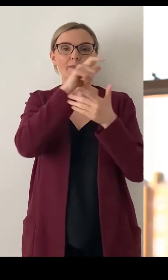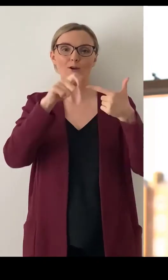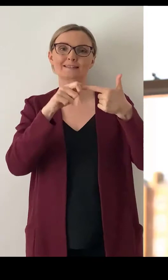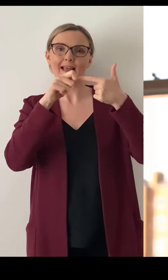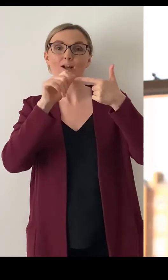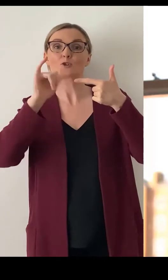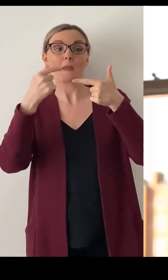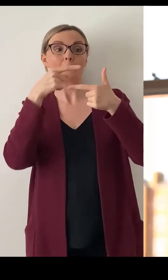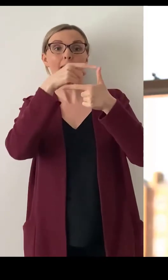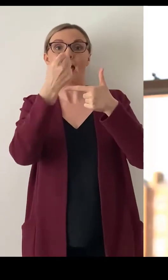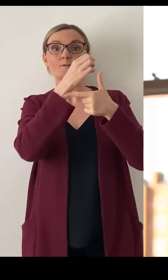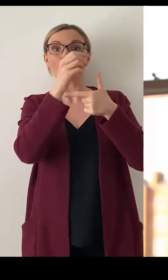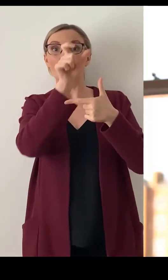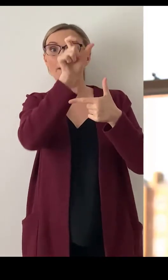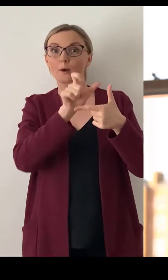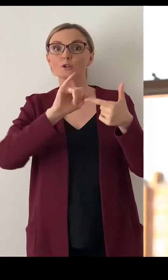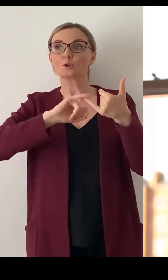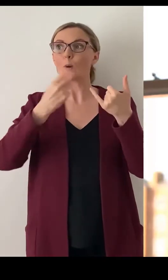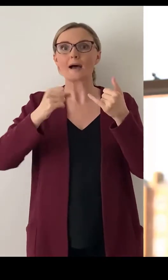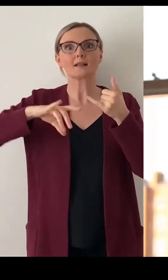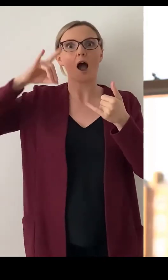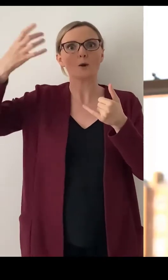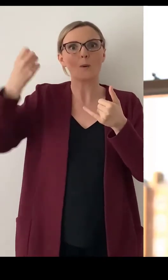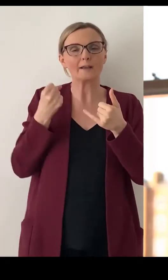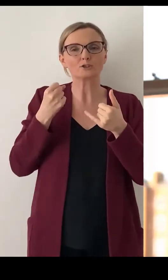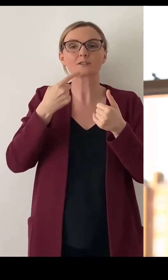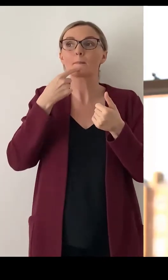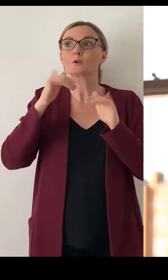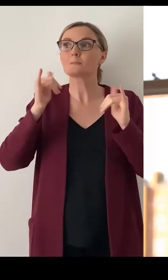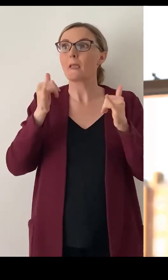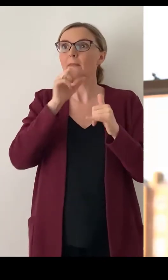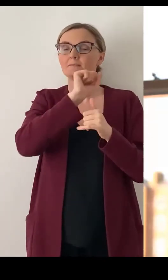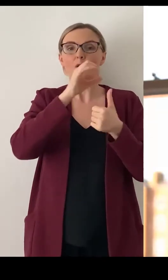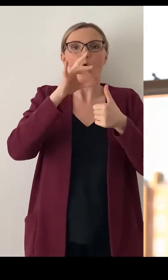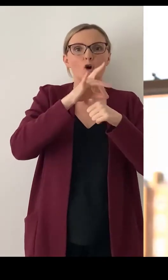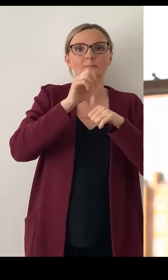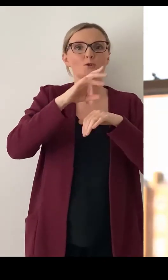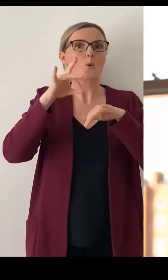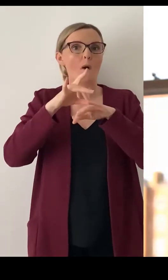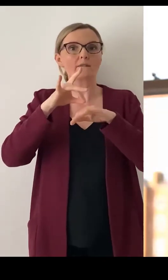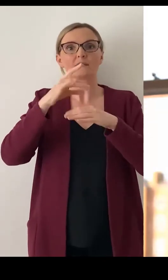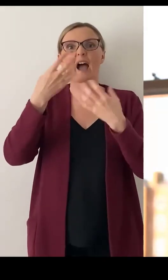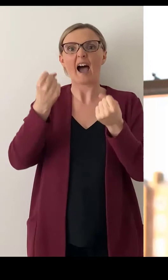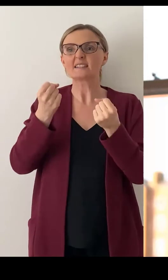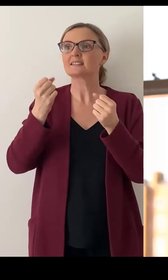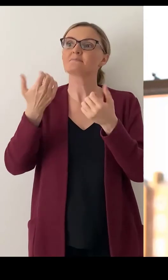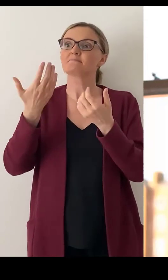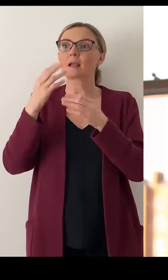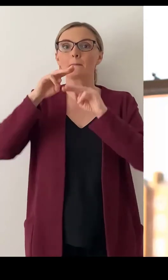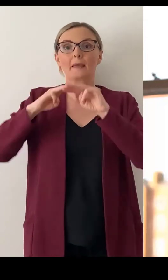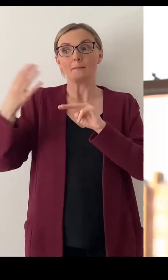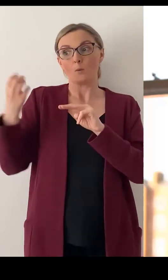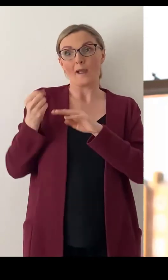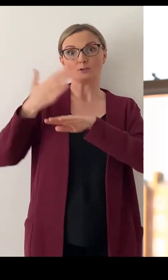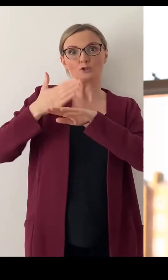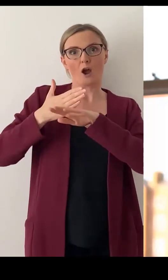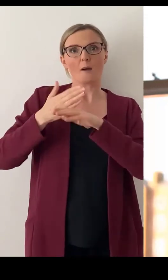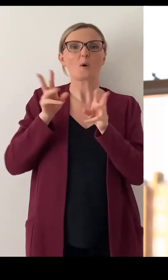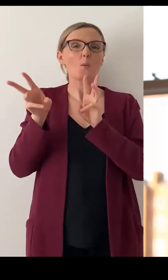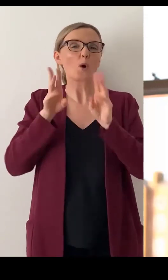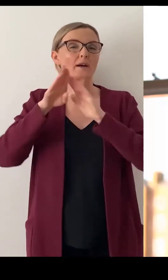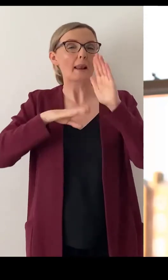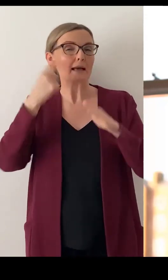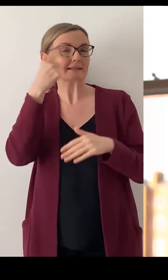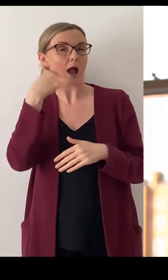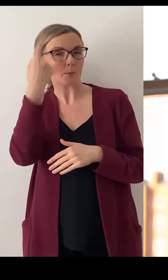have the main earner who's on high wages, but perhaps one spouse then has a minimum wage job working fewer hours on a lower wage. So with the onset